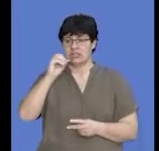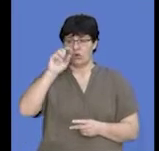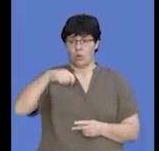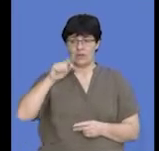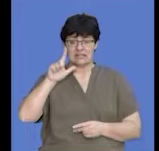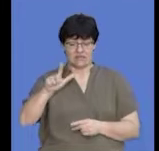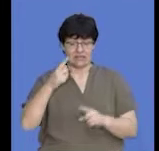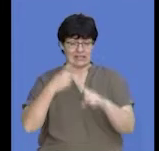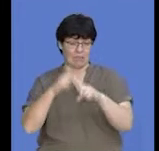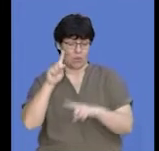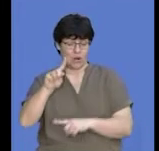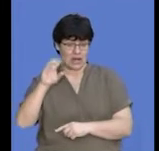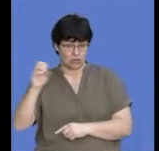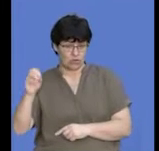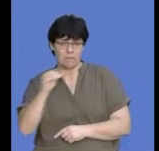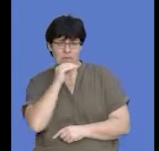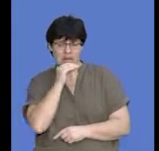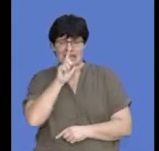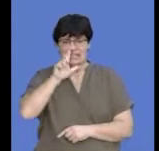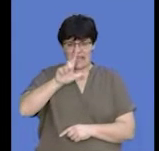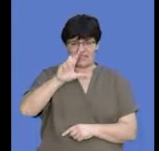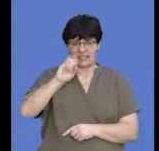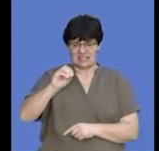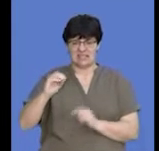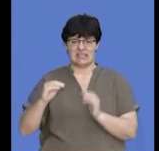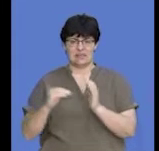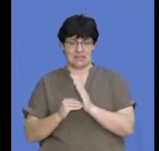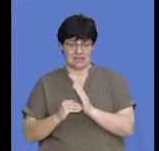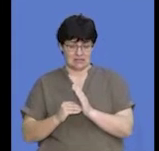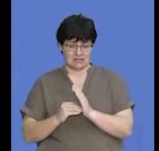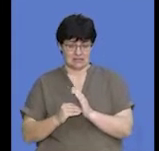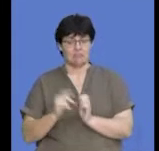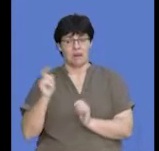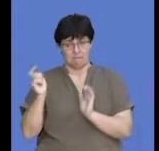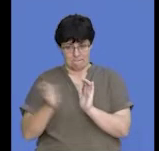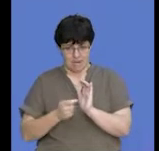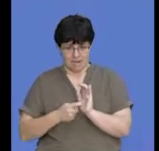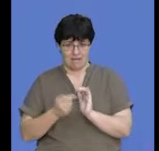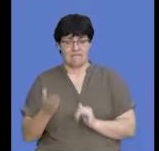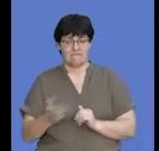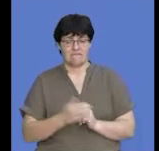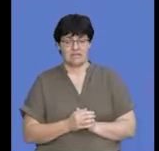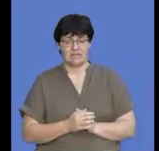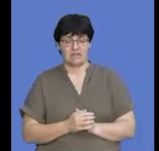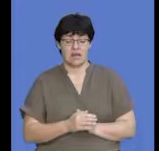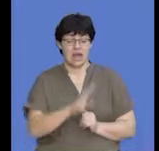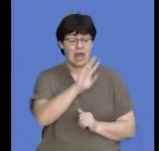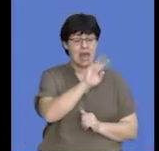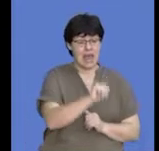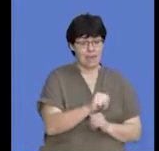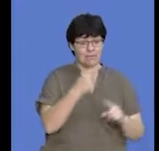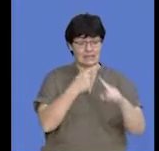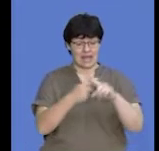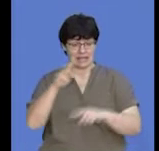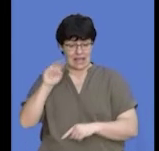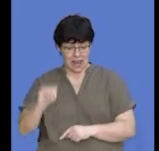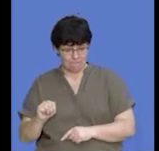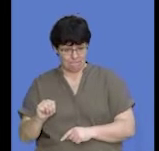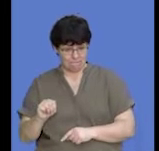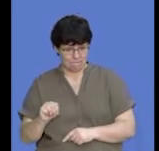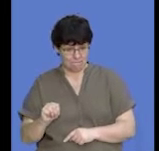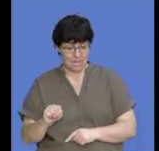times 100 is 70 meters. Another mark. Remember, meters times